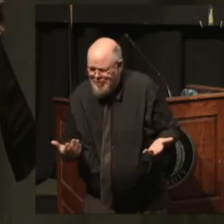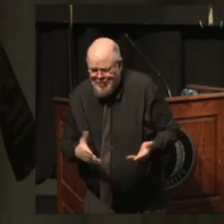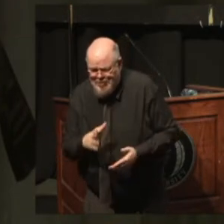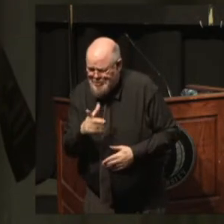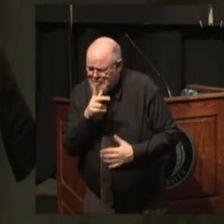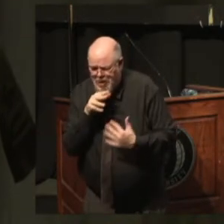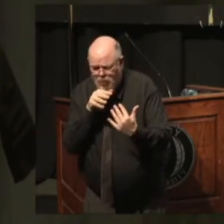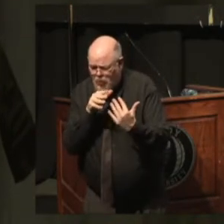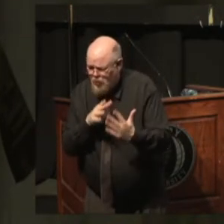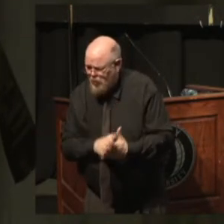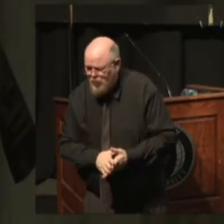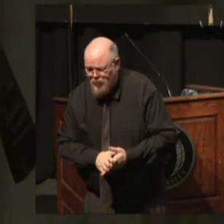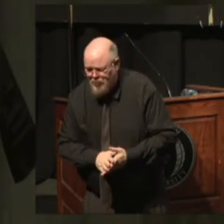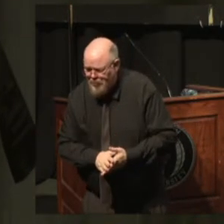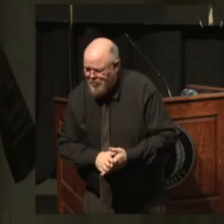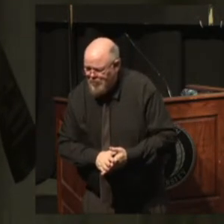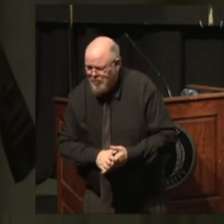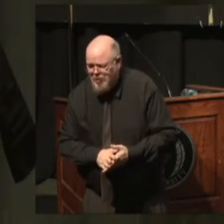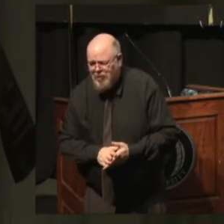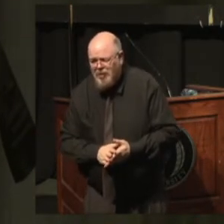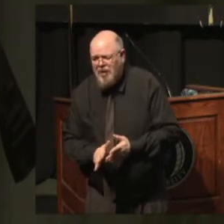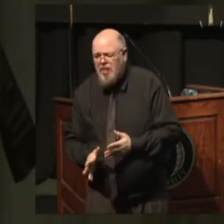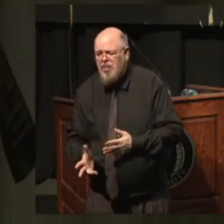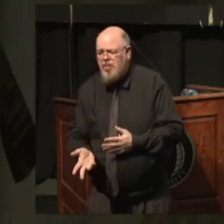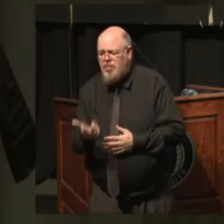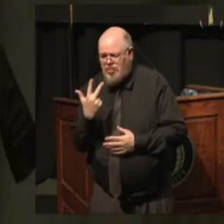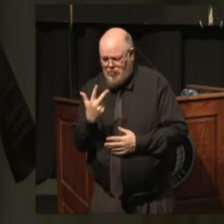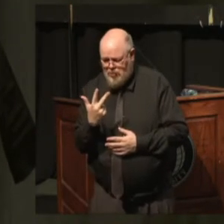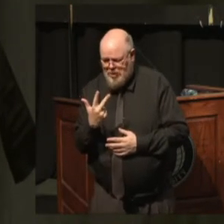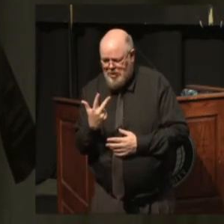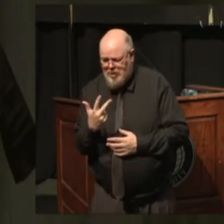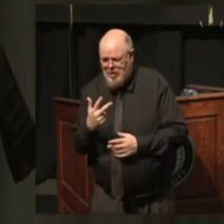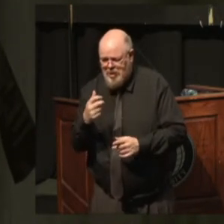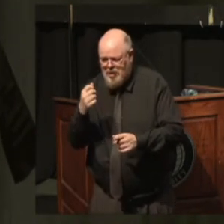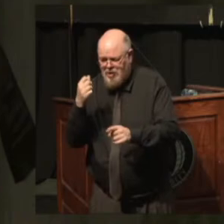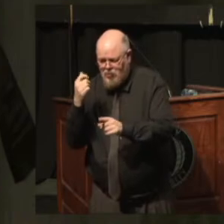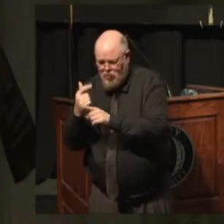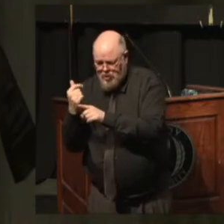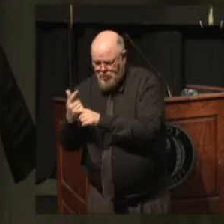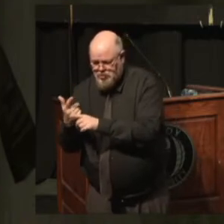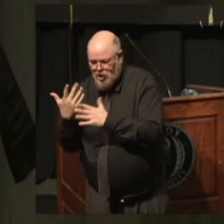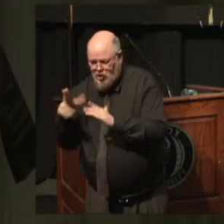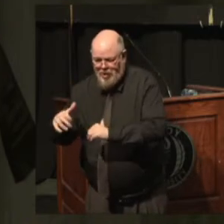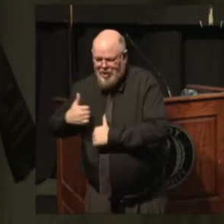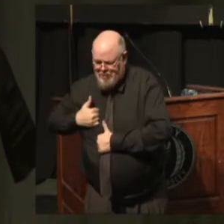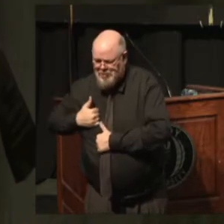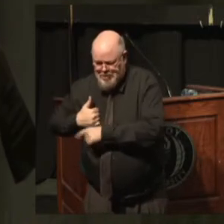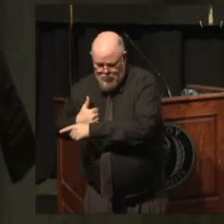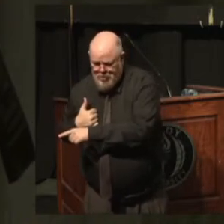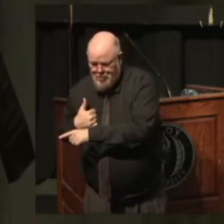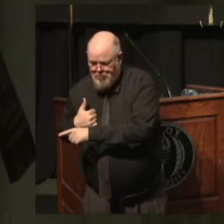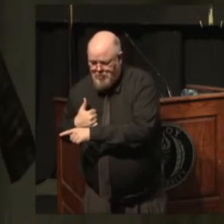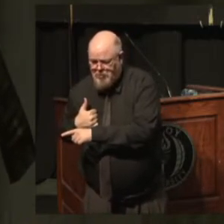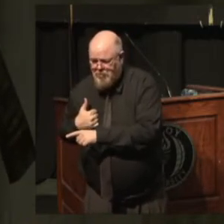father. 3 of his brothers are at this war. And he brings provisions for them one day. And while he's there,